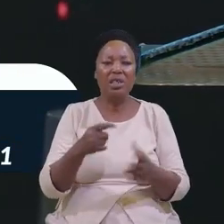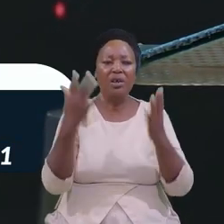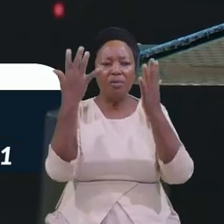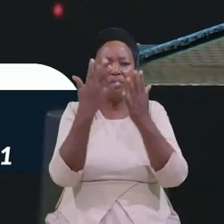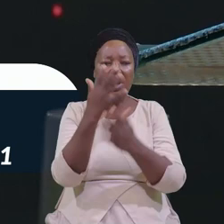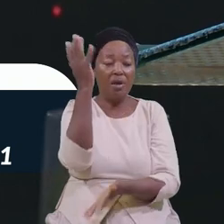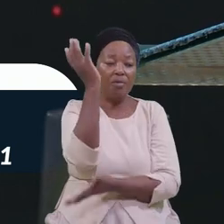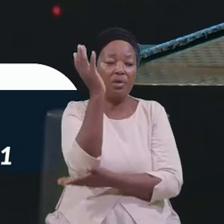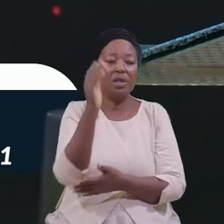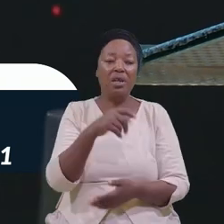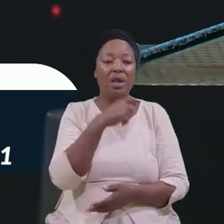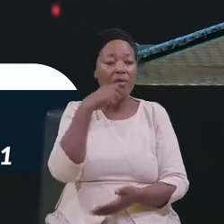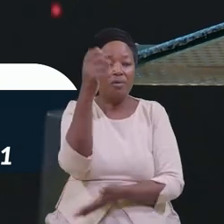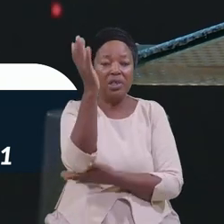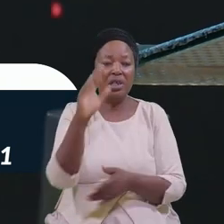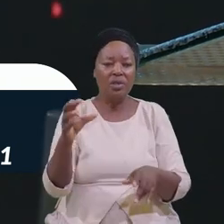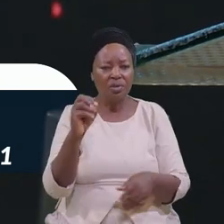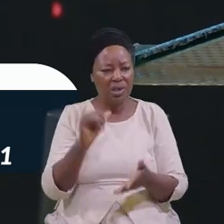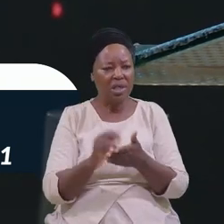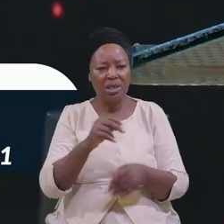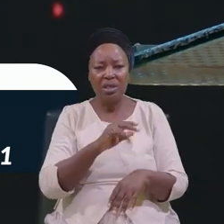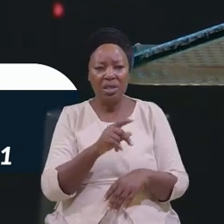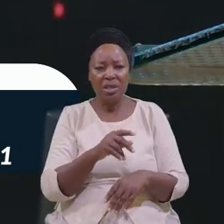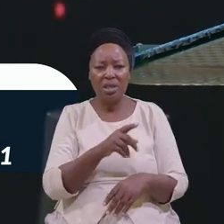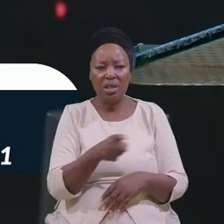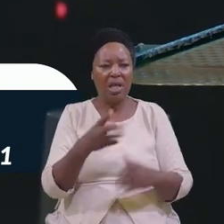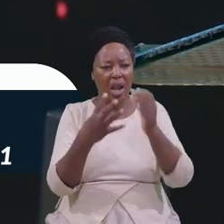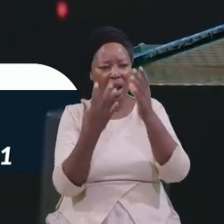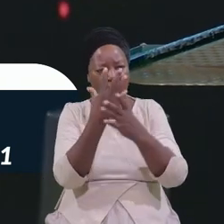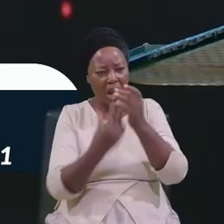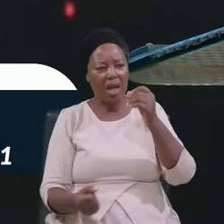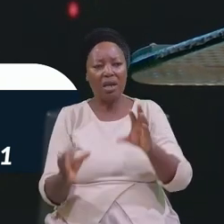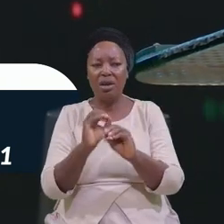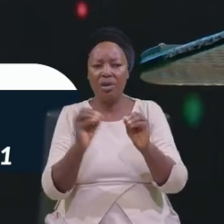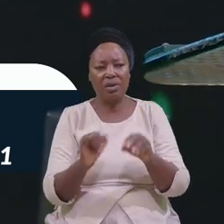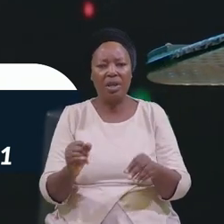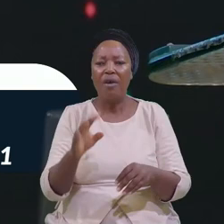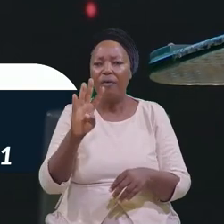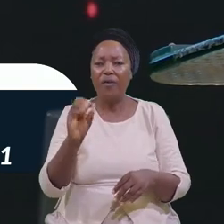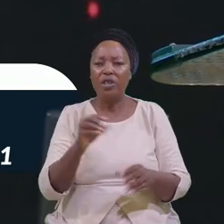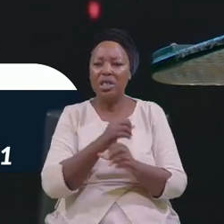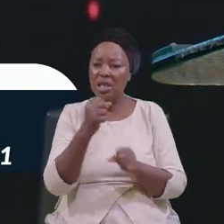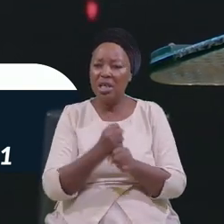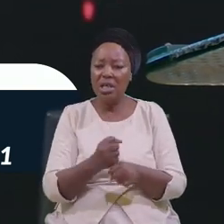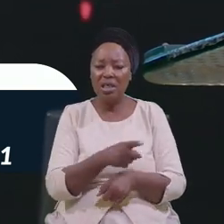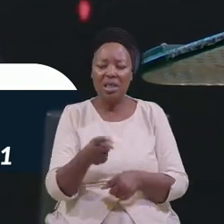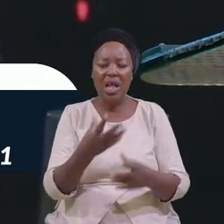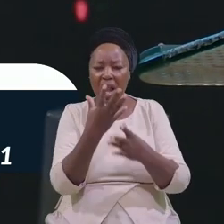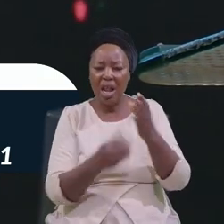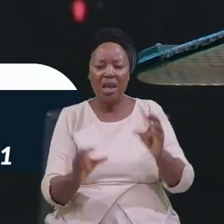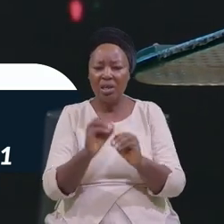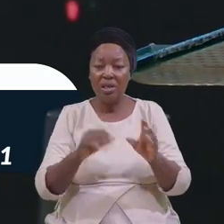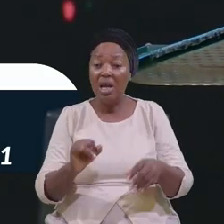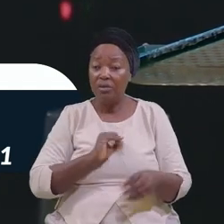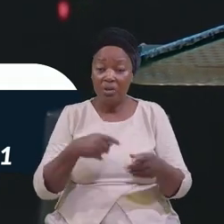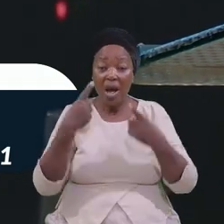wilderness so that they lacked nothing. 40 years, they lacked nothing. Can I announce to you that